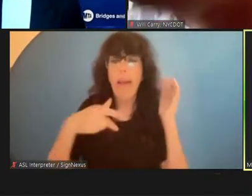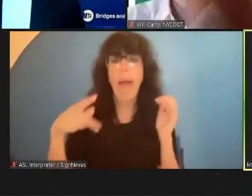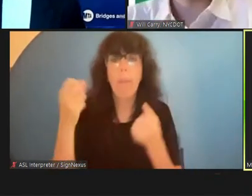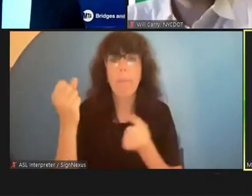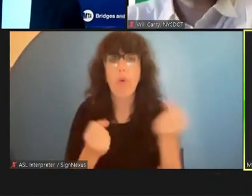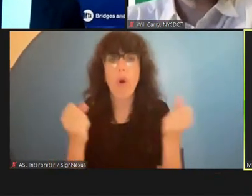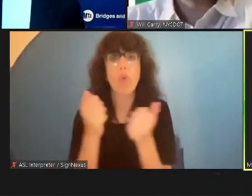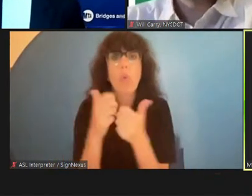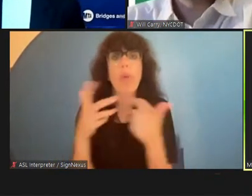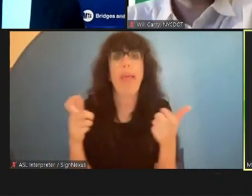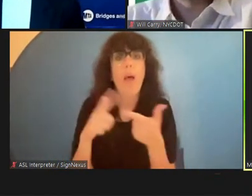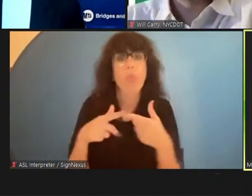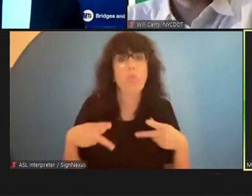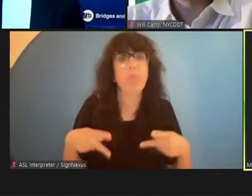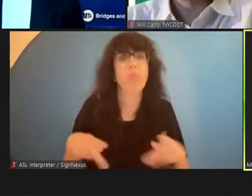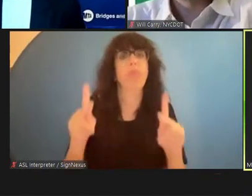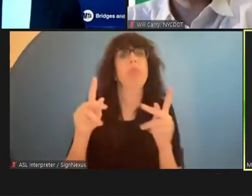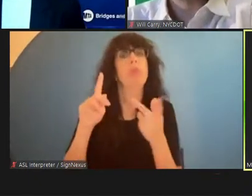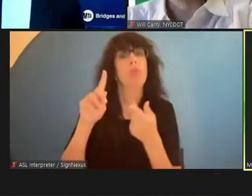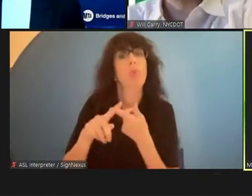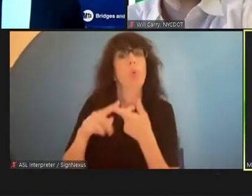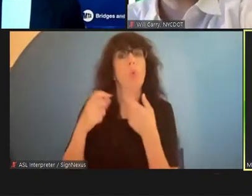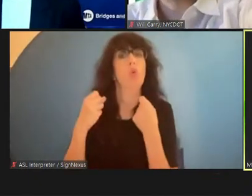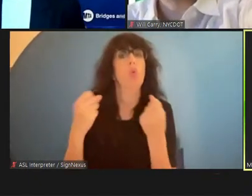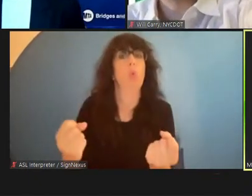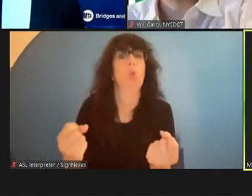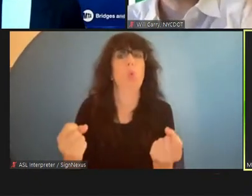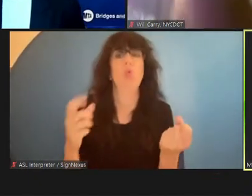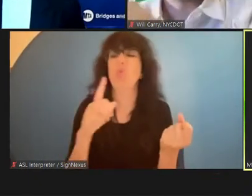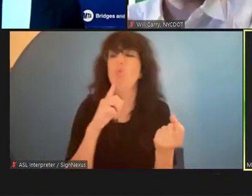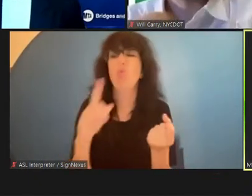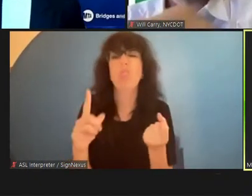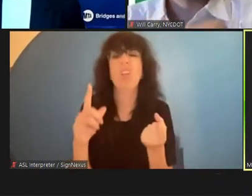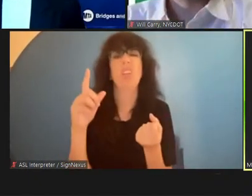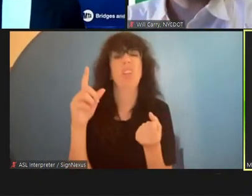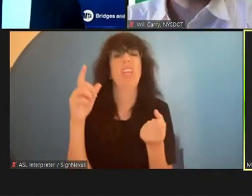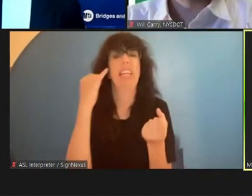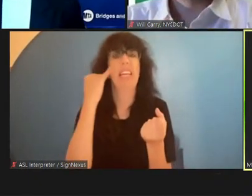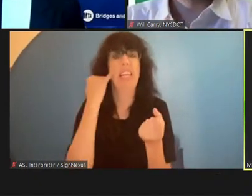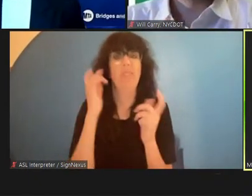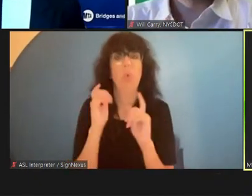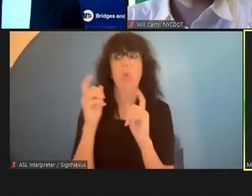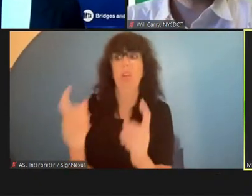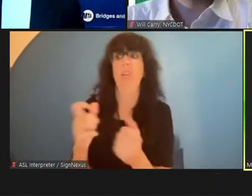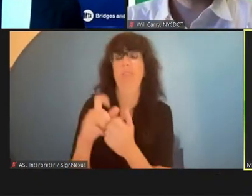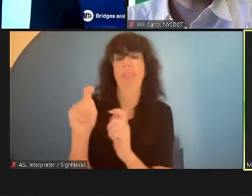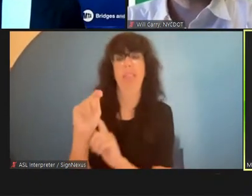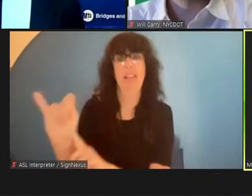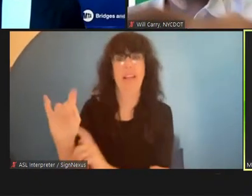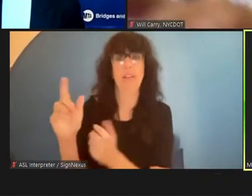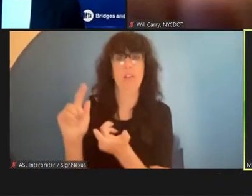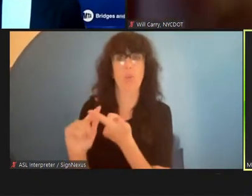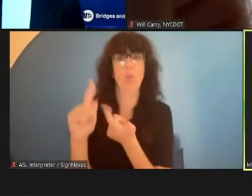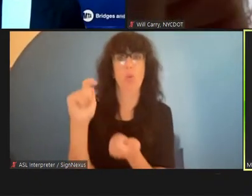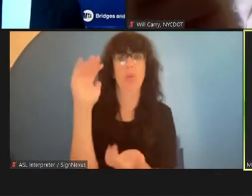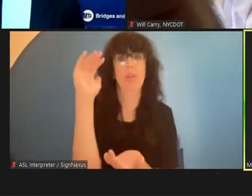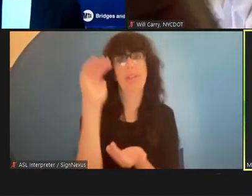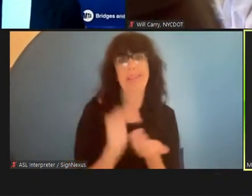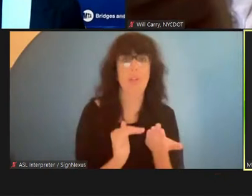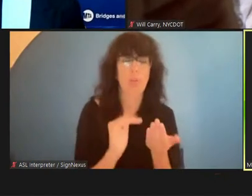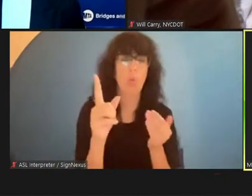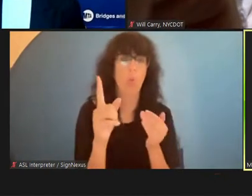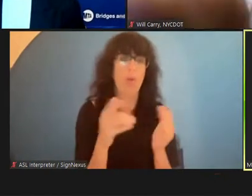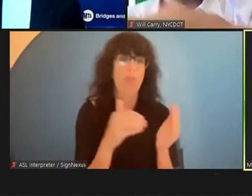congestion by utilizing taxi service you could greatly decrease the 100 000 app cars